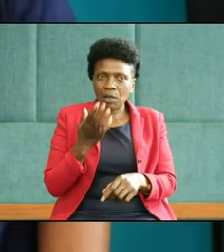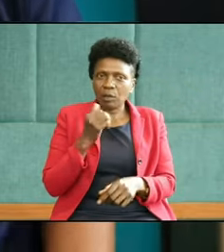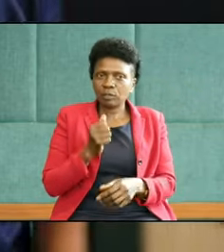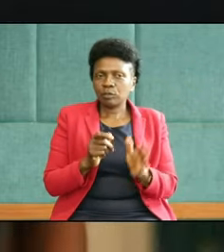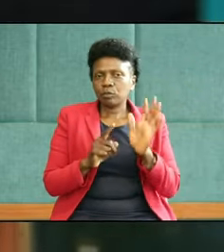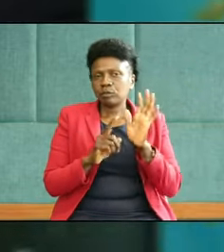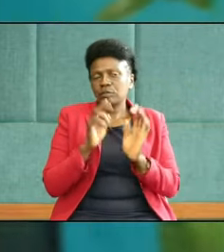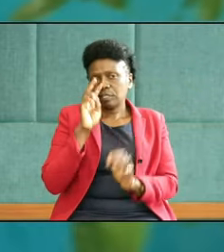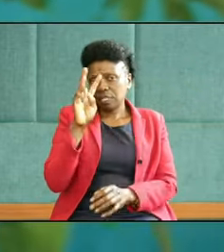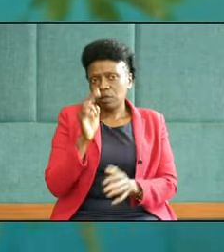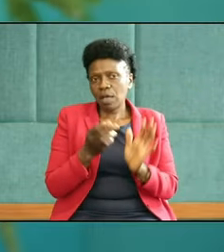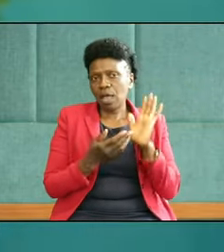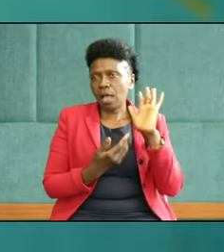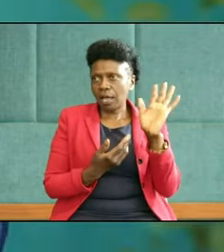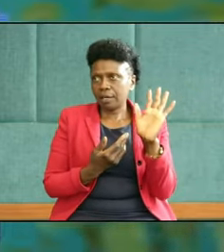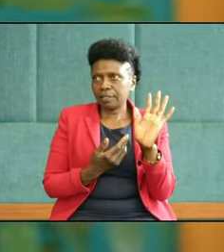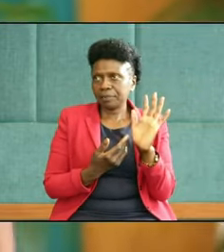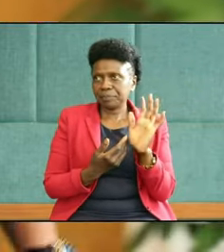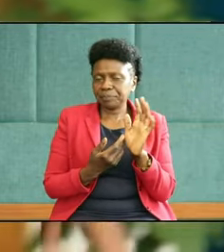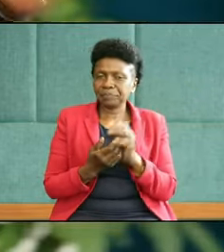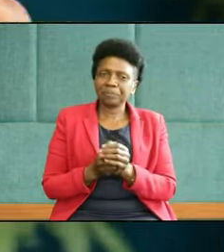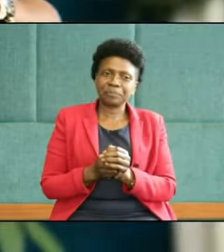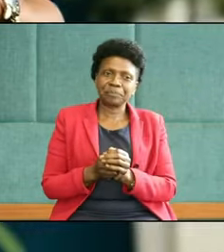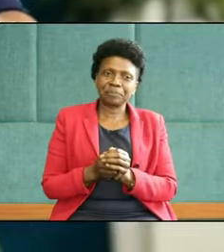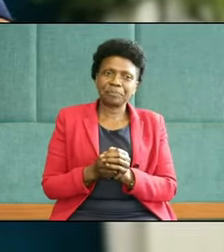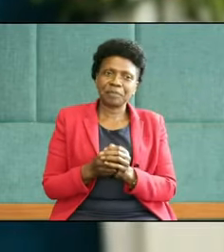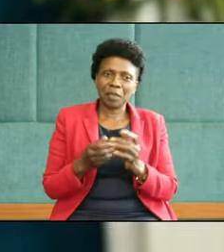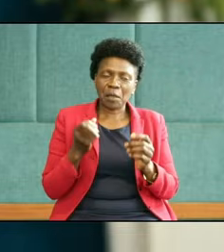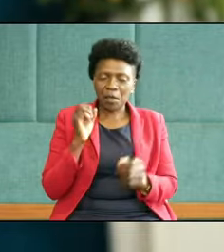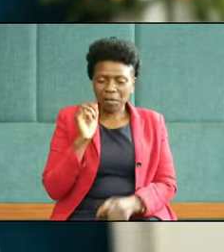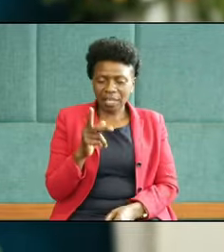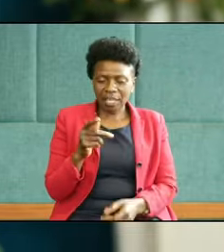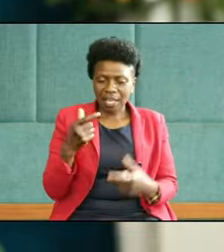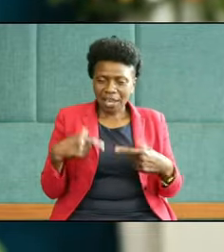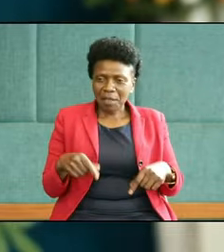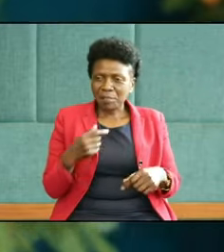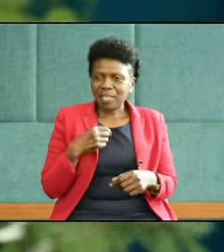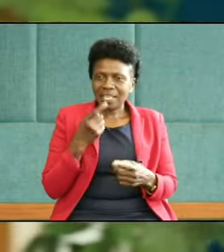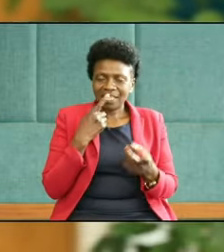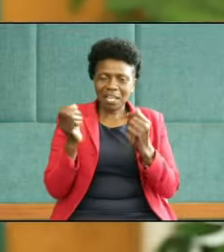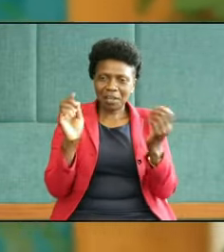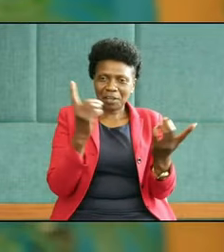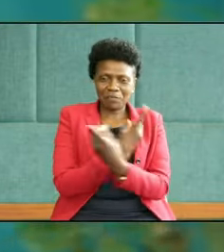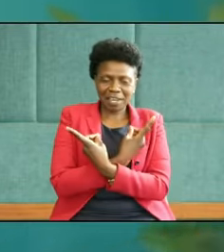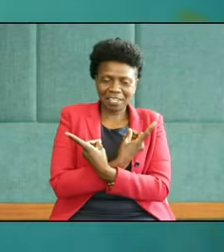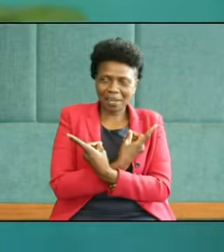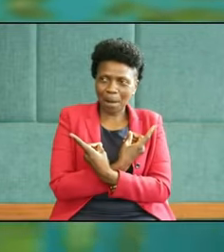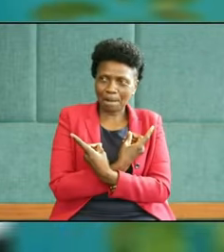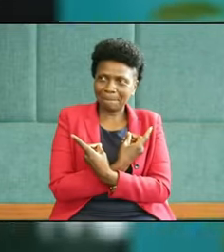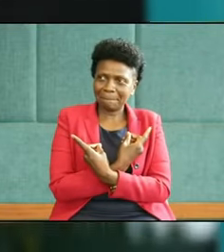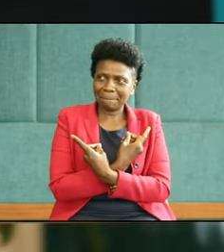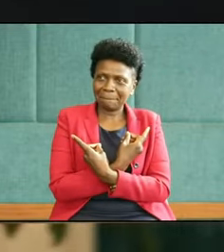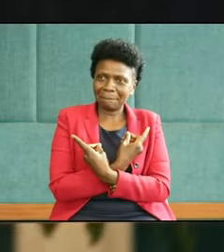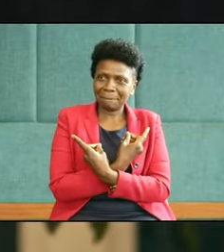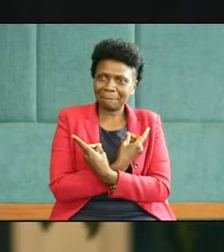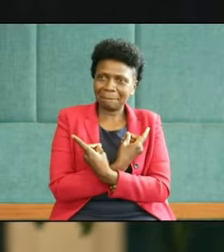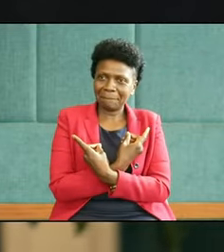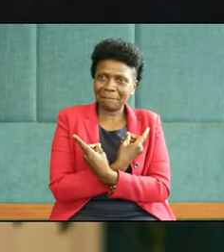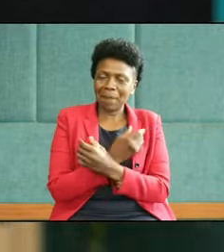Yo, let me say it differently. 1, 2, 3, 4. 1, 2, 3. All right, can you